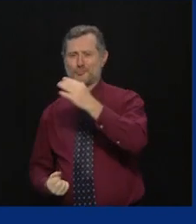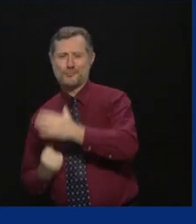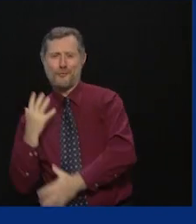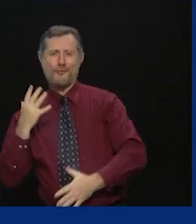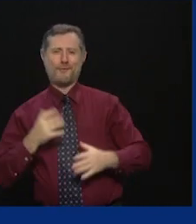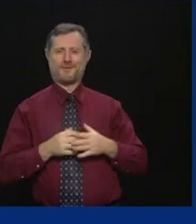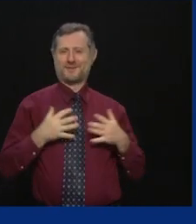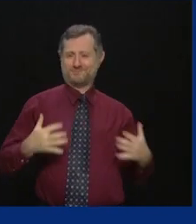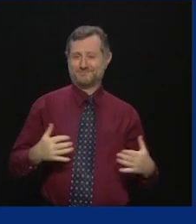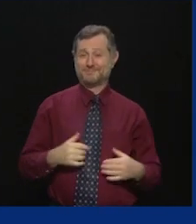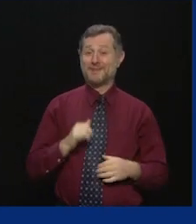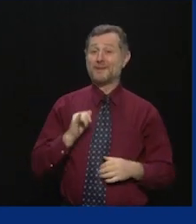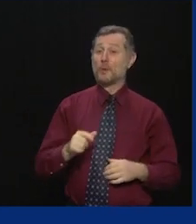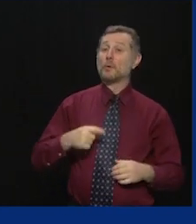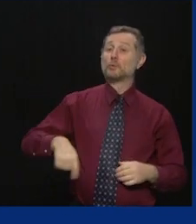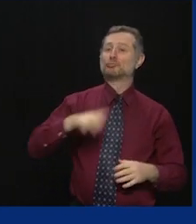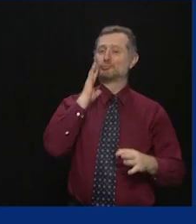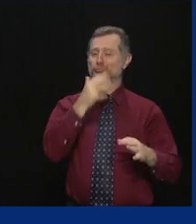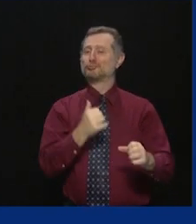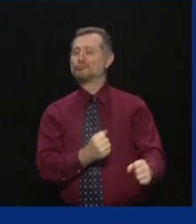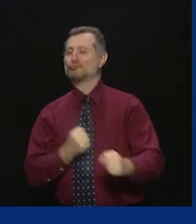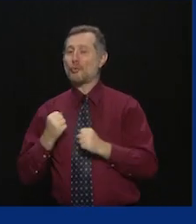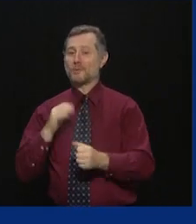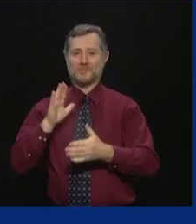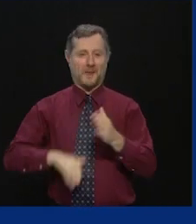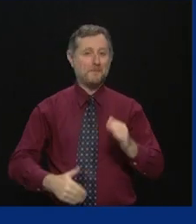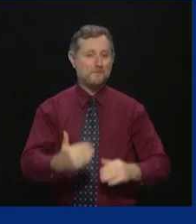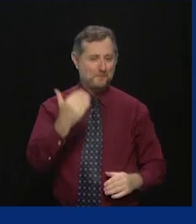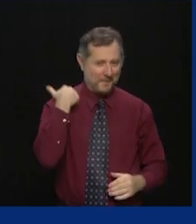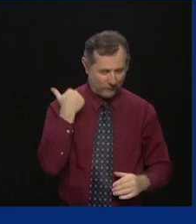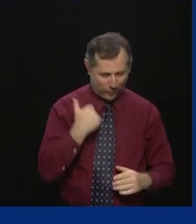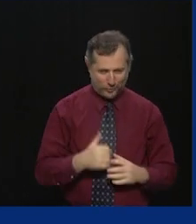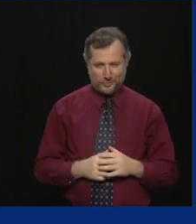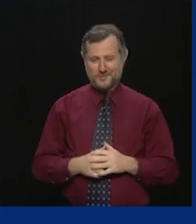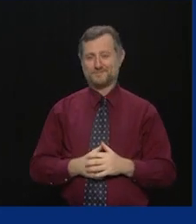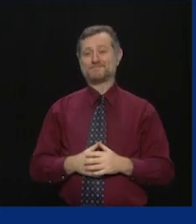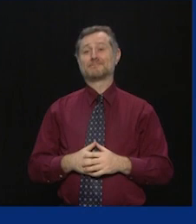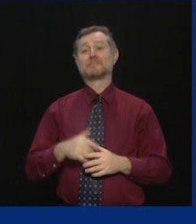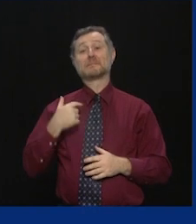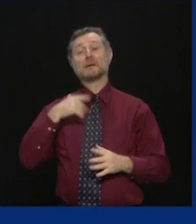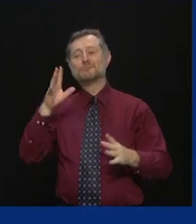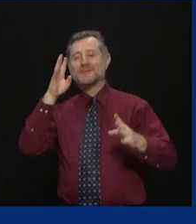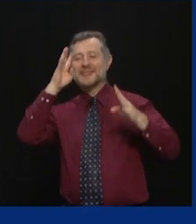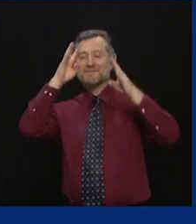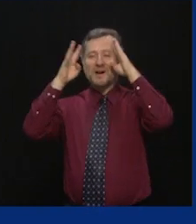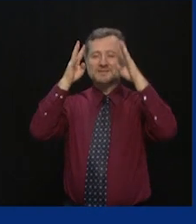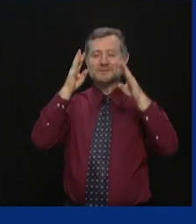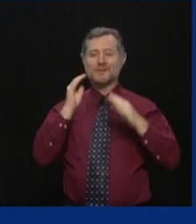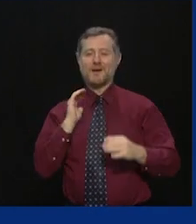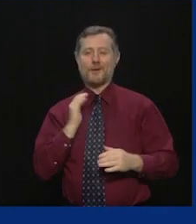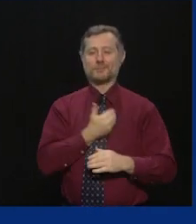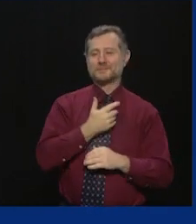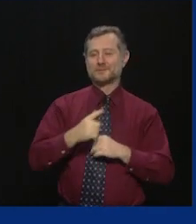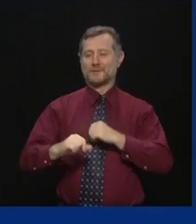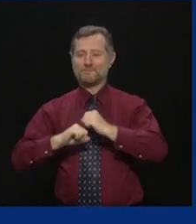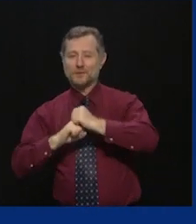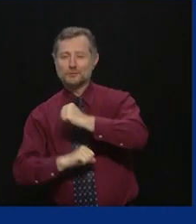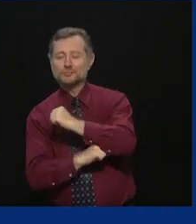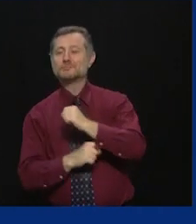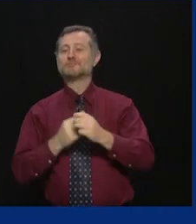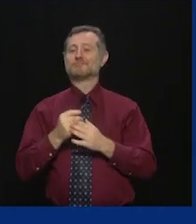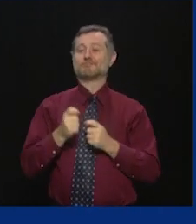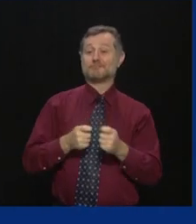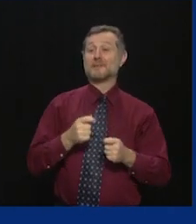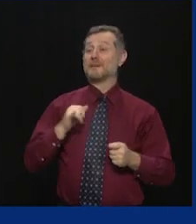ever before. Innovation is the backbone of the economy that built Rochester and Monroe County. Today's announcement continues